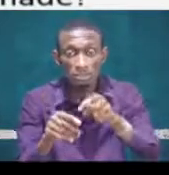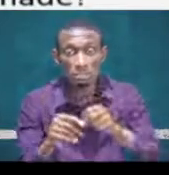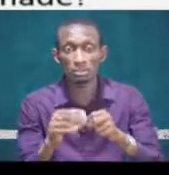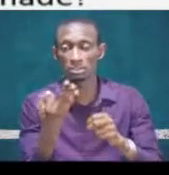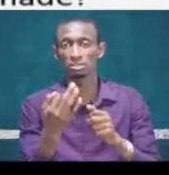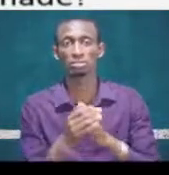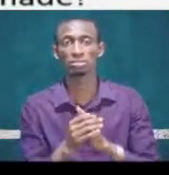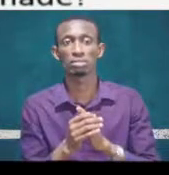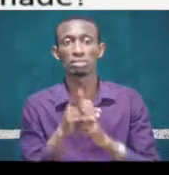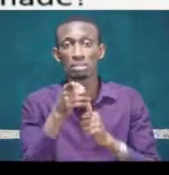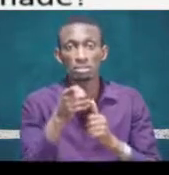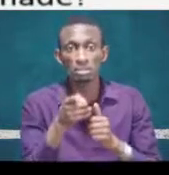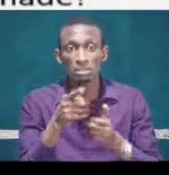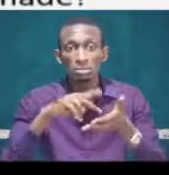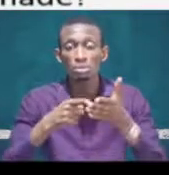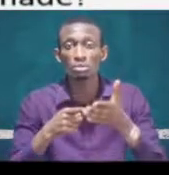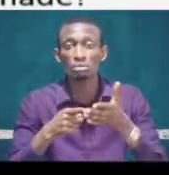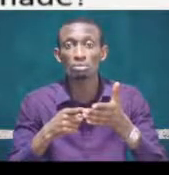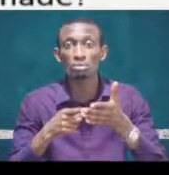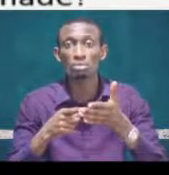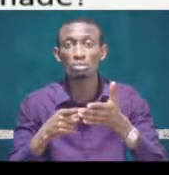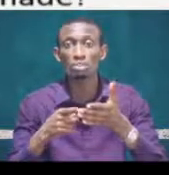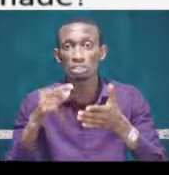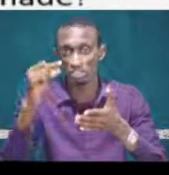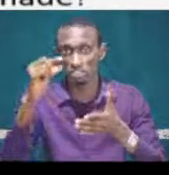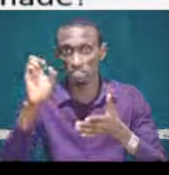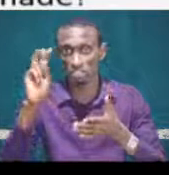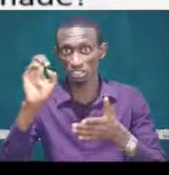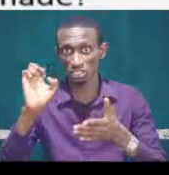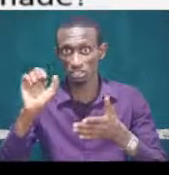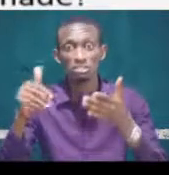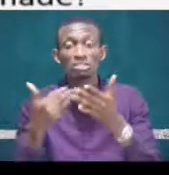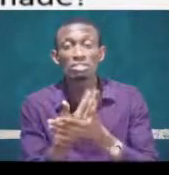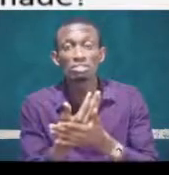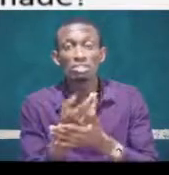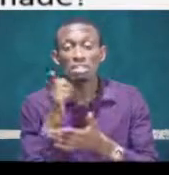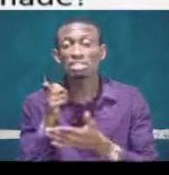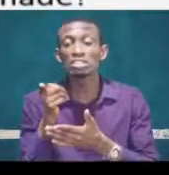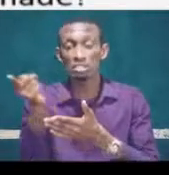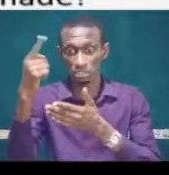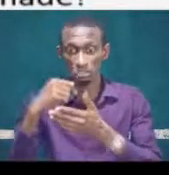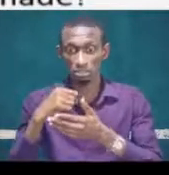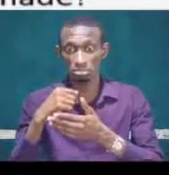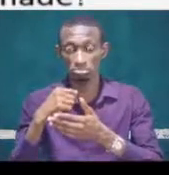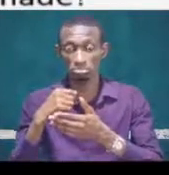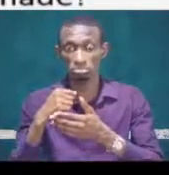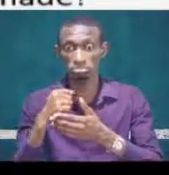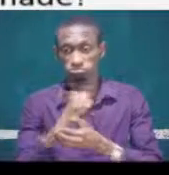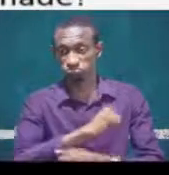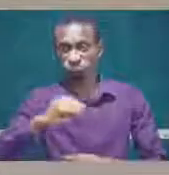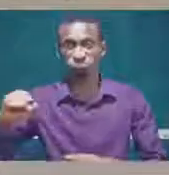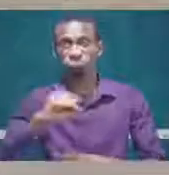3, does that mean that we have new genes? And if genes dictate formation of proteins, if genes